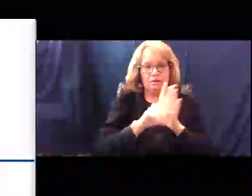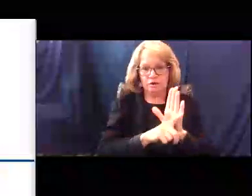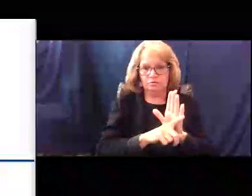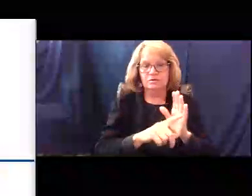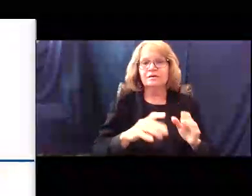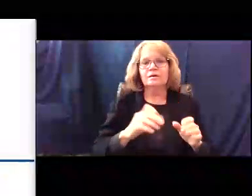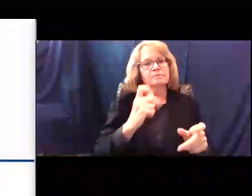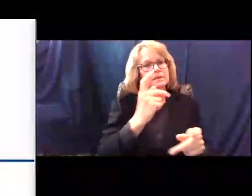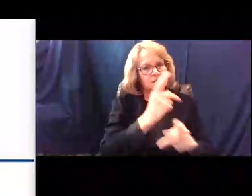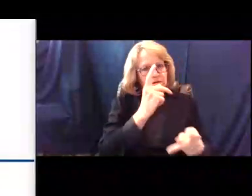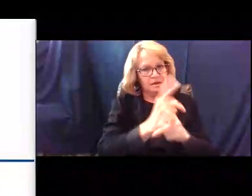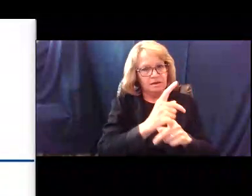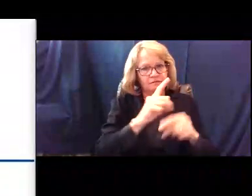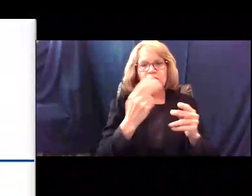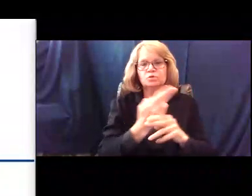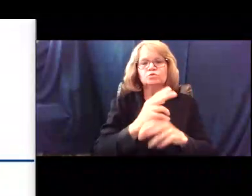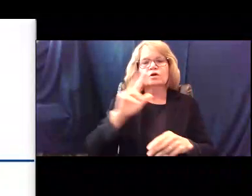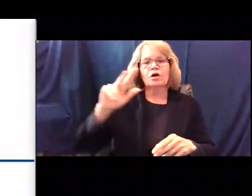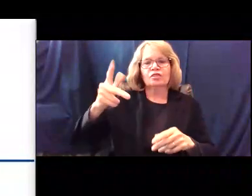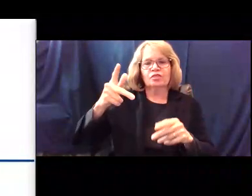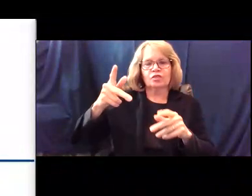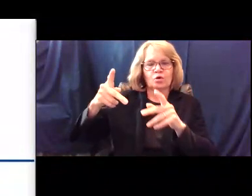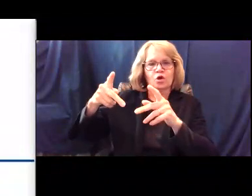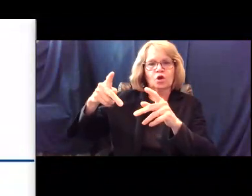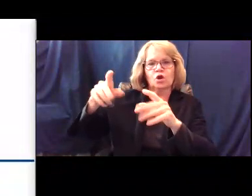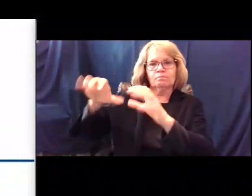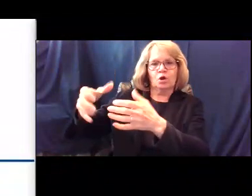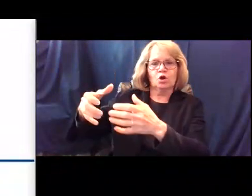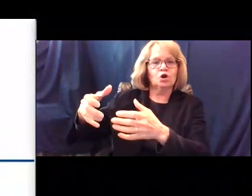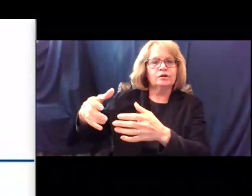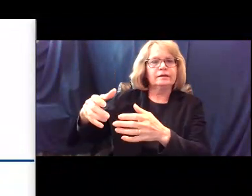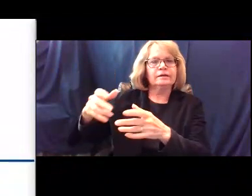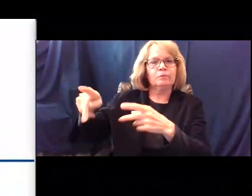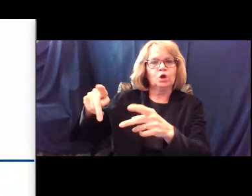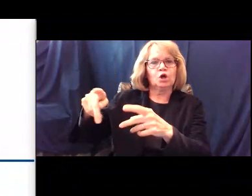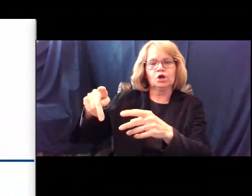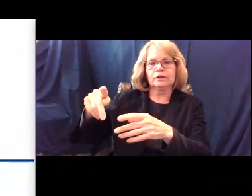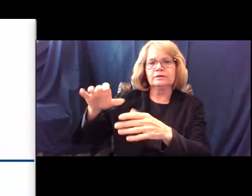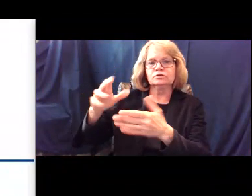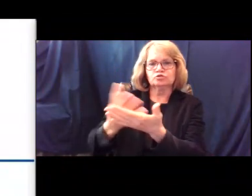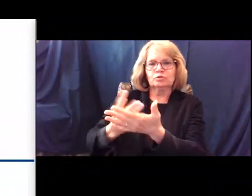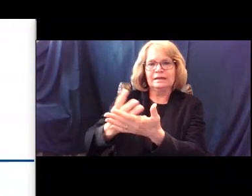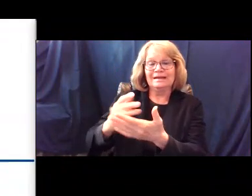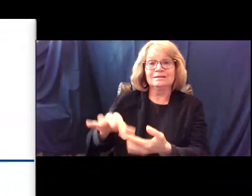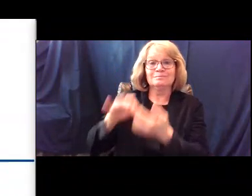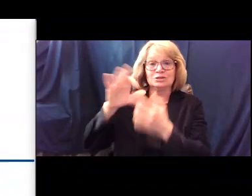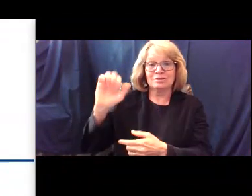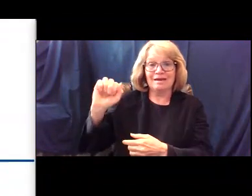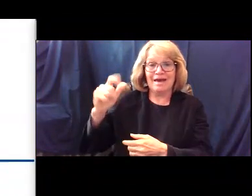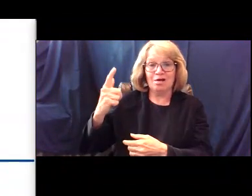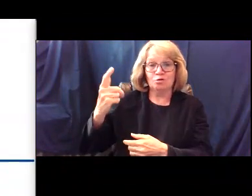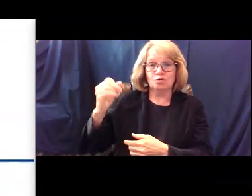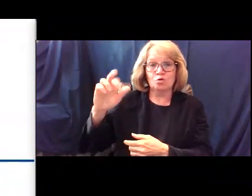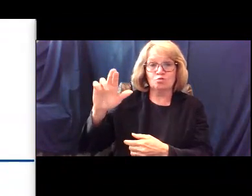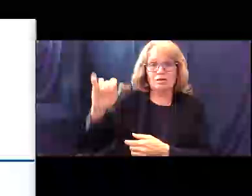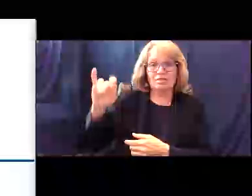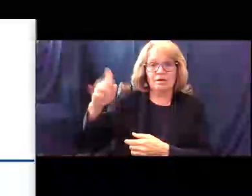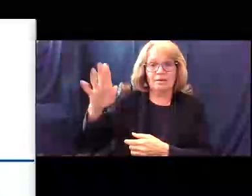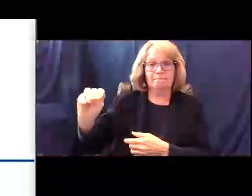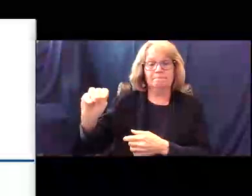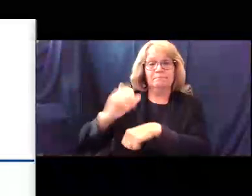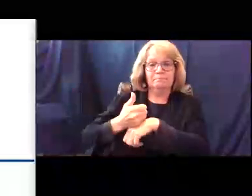using third-party screening companies, particularly if they're using algorithm-based screening companies. The concern here is